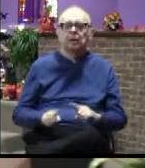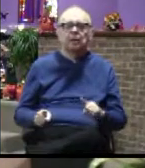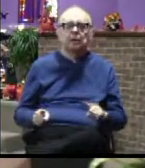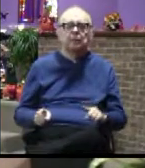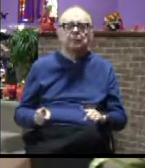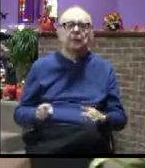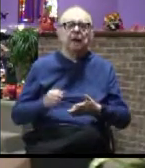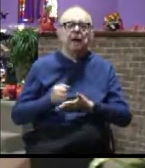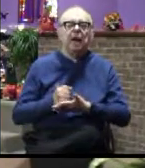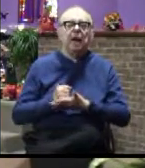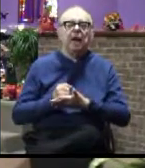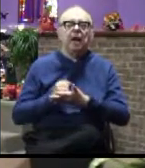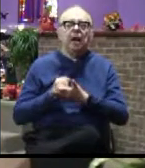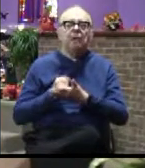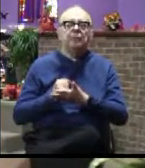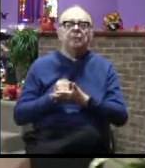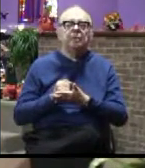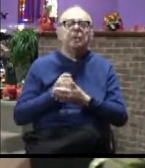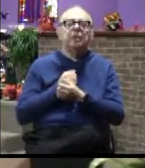But help love you.